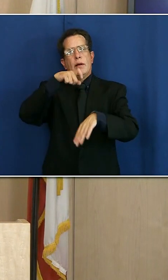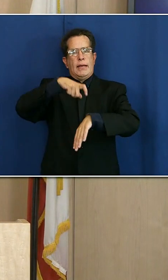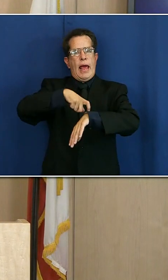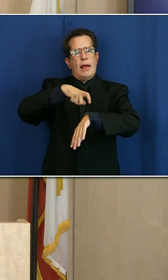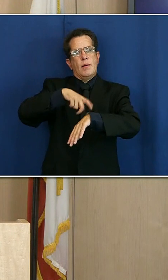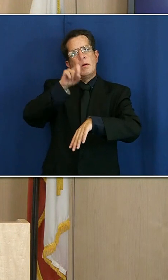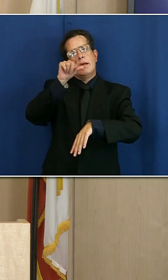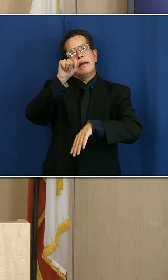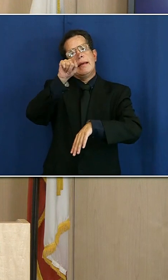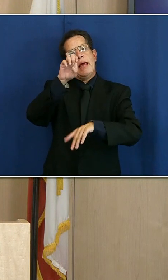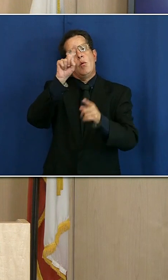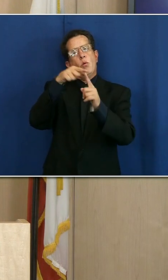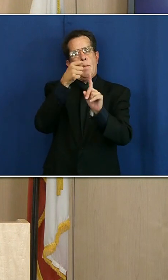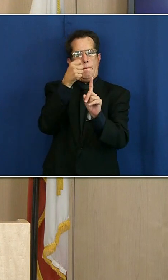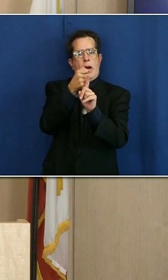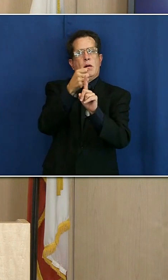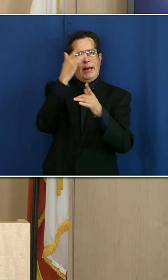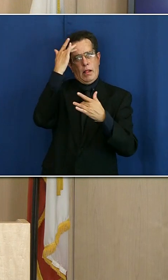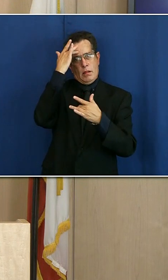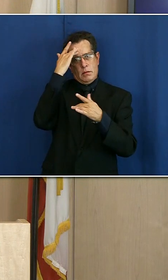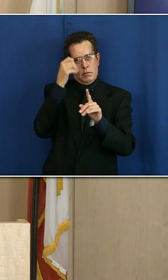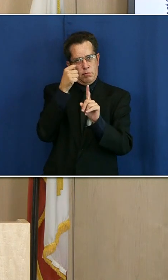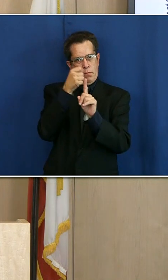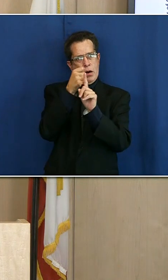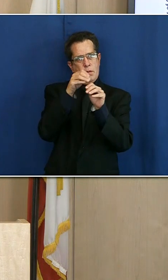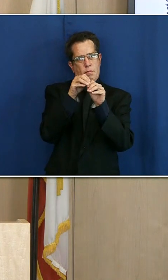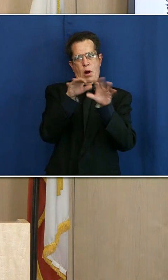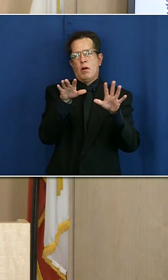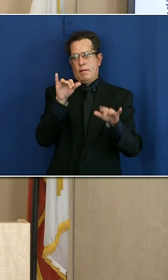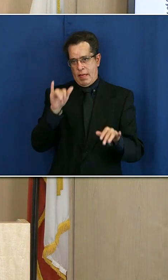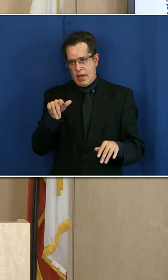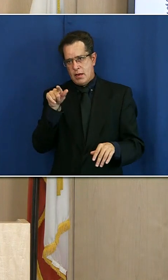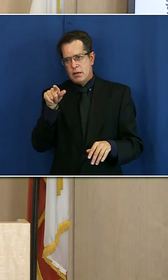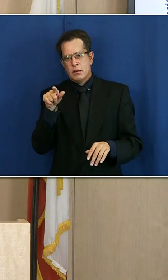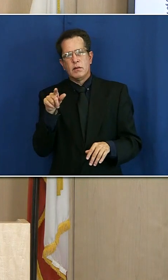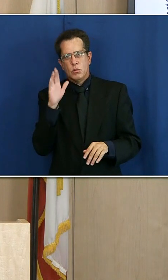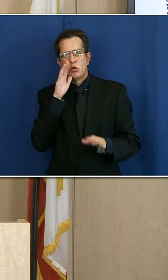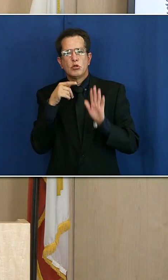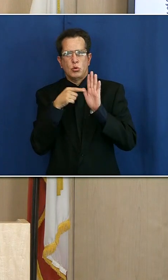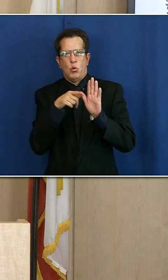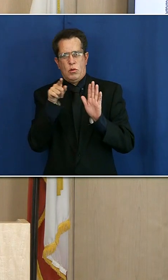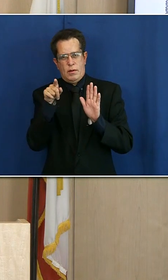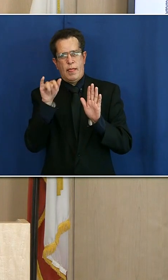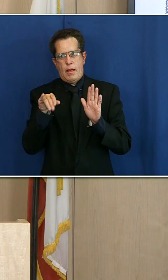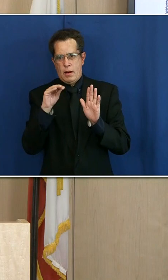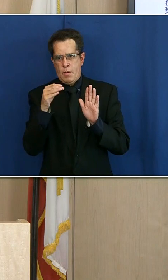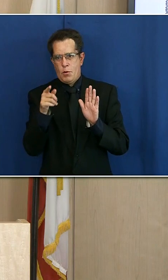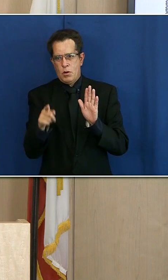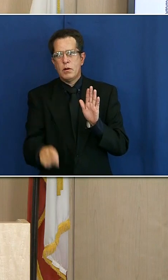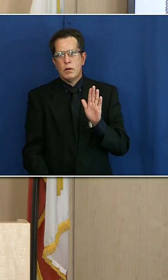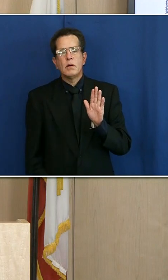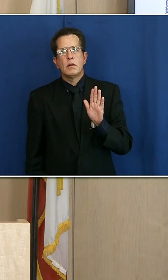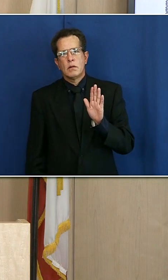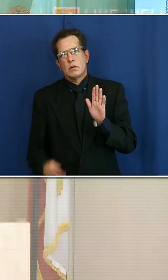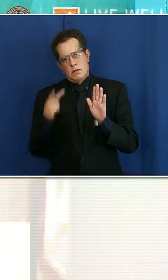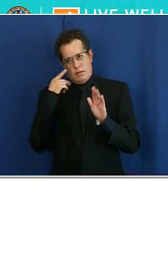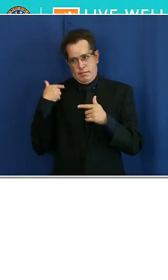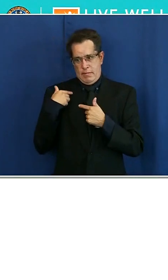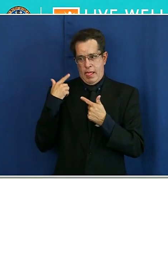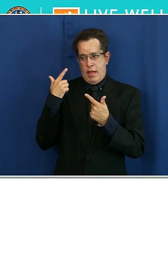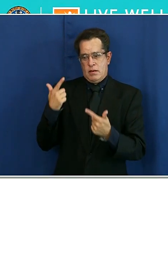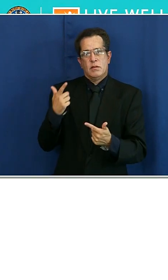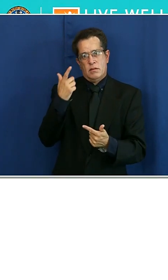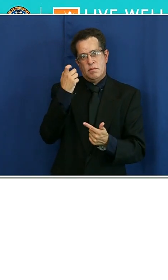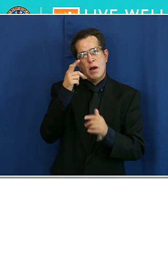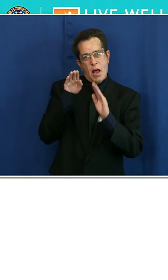if you can bring up that graph while I'm talking, that would be really great. If you notice the last number of weeks, there is a slight upward trend,